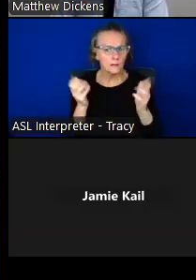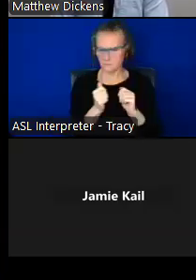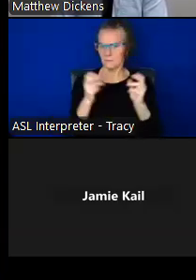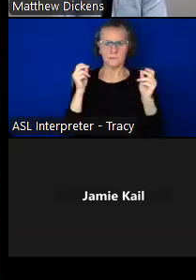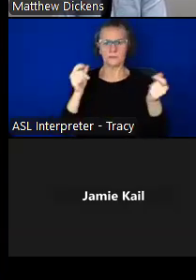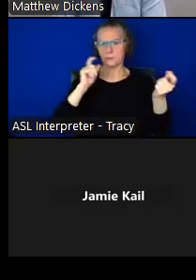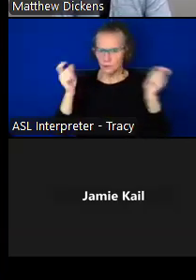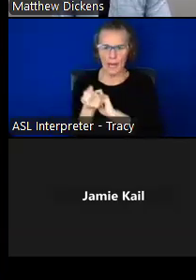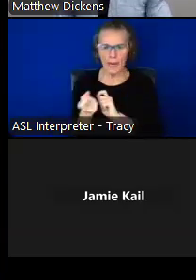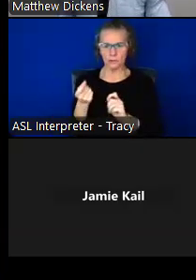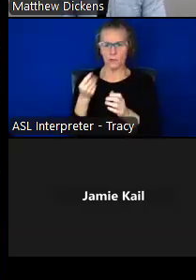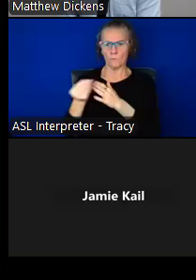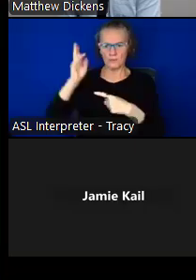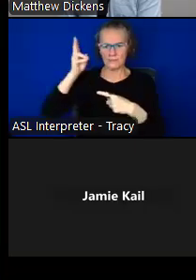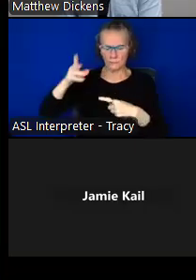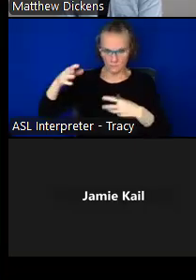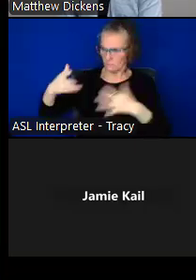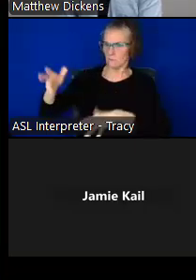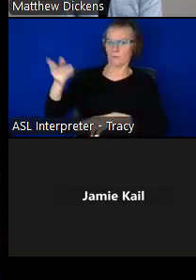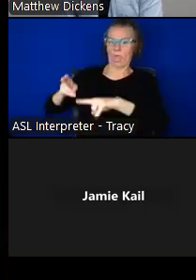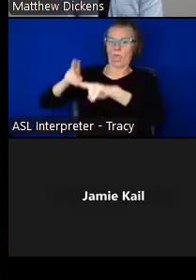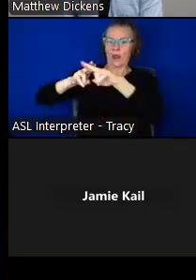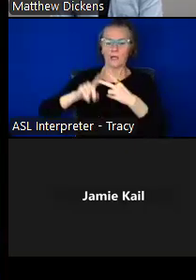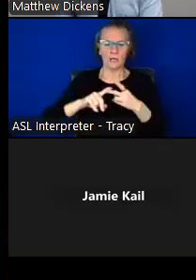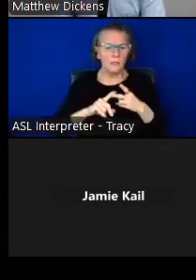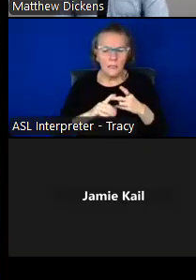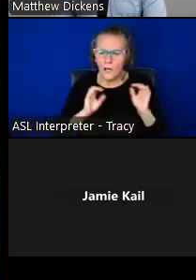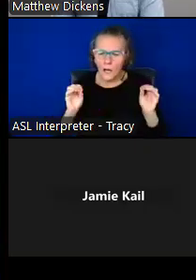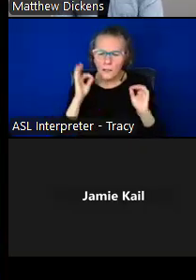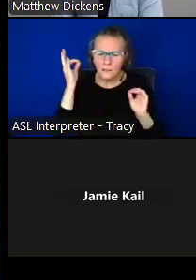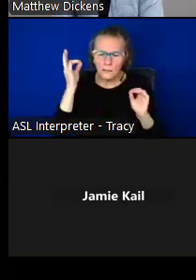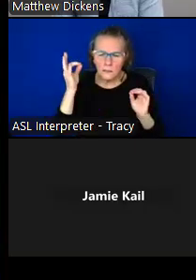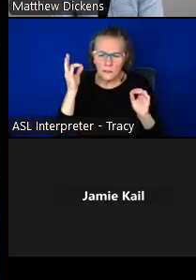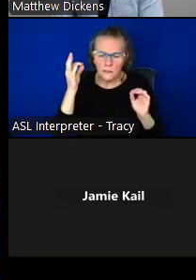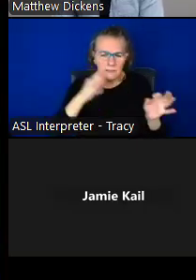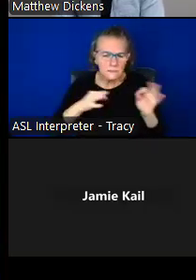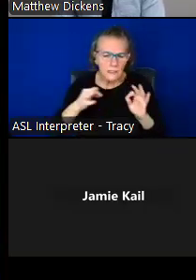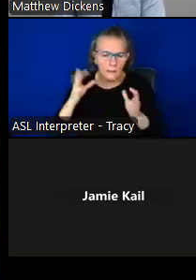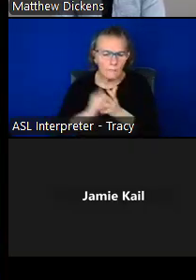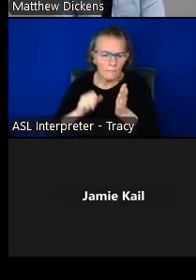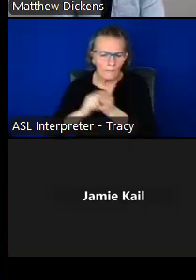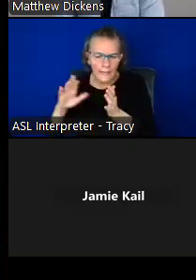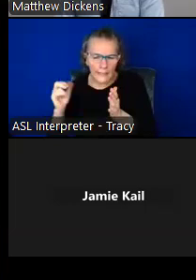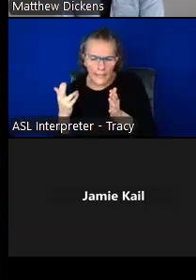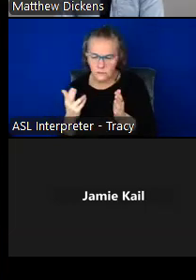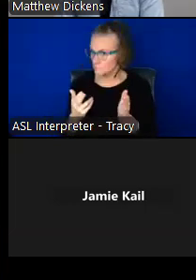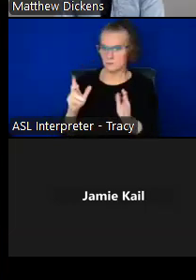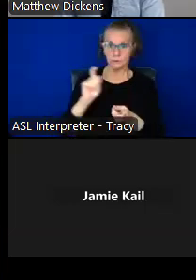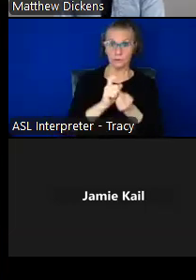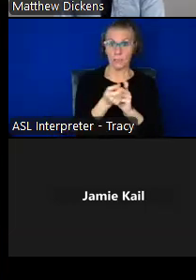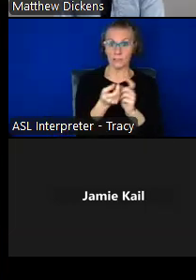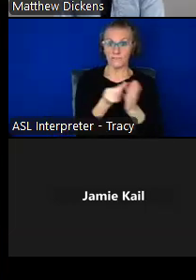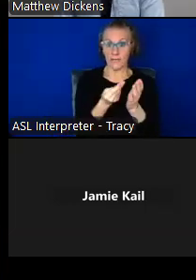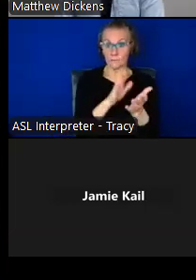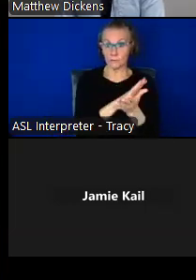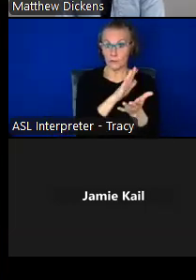changes in transactions on the account? Are there unexplained cash withdrawals? Are there changes to financial documents? This often occurs